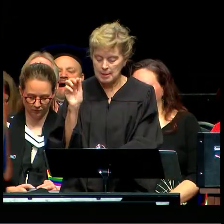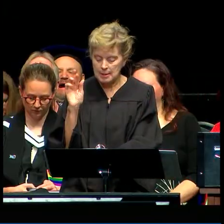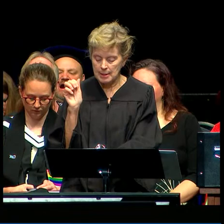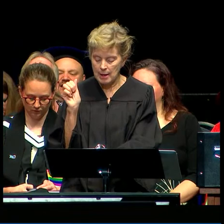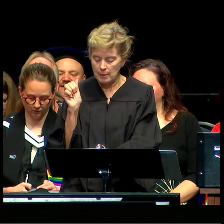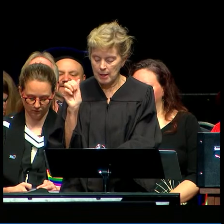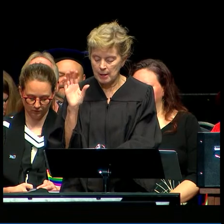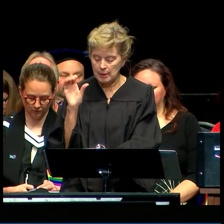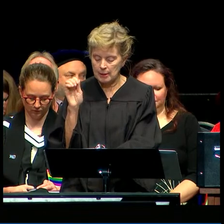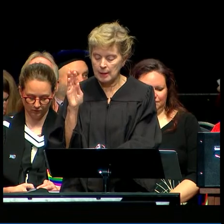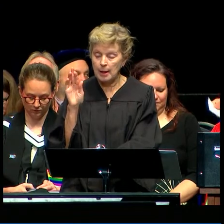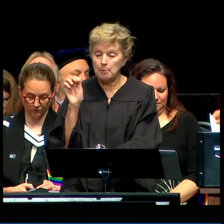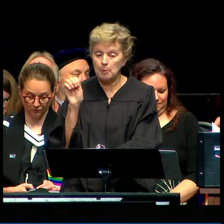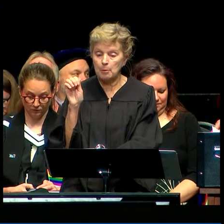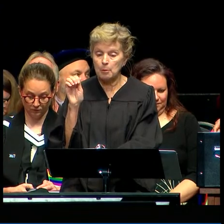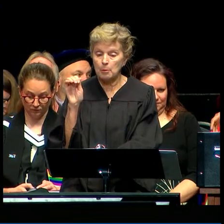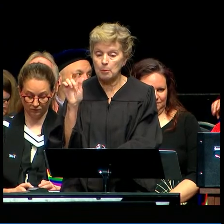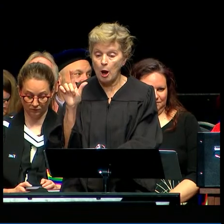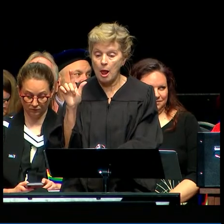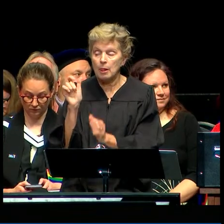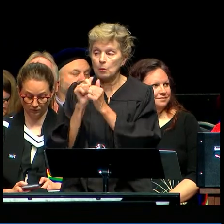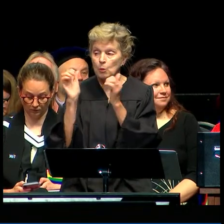with distinction.